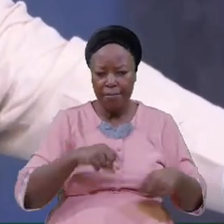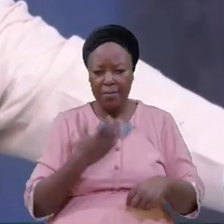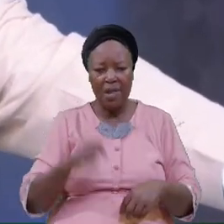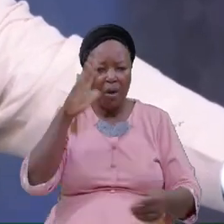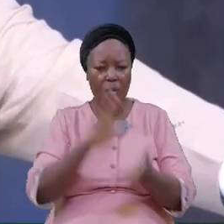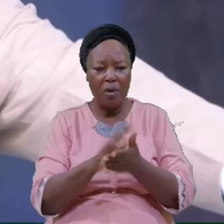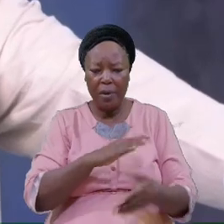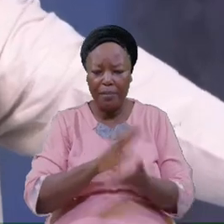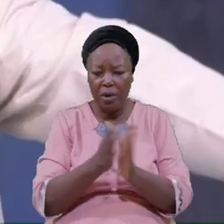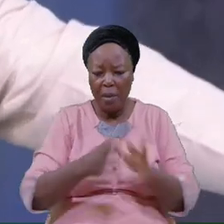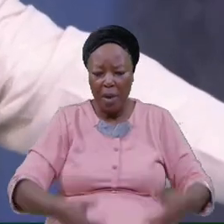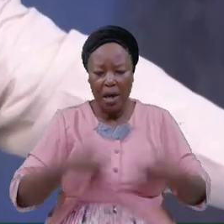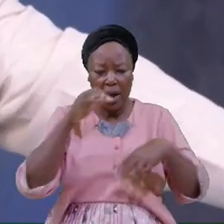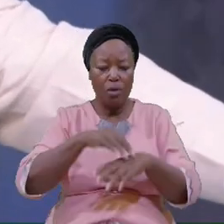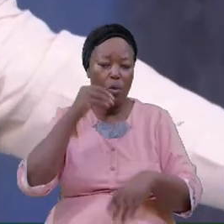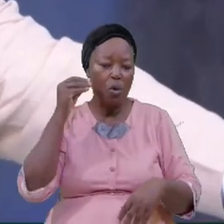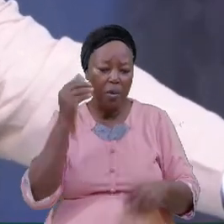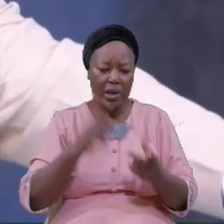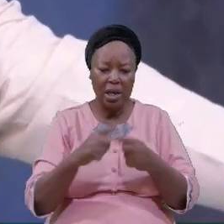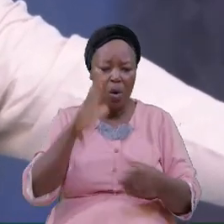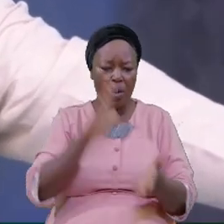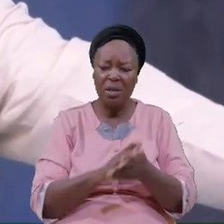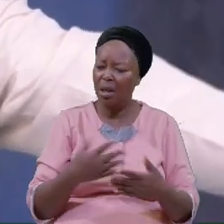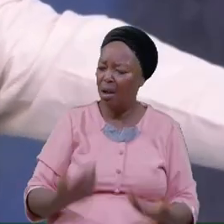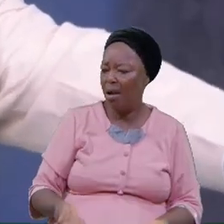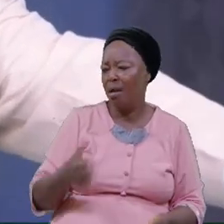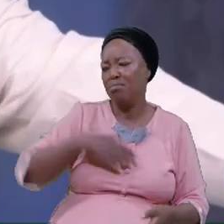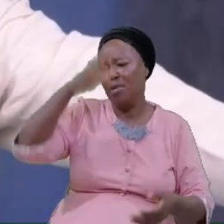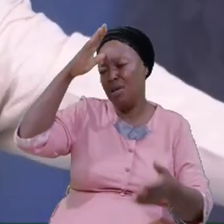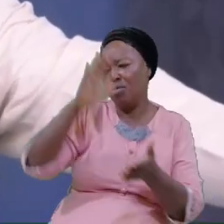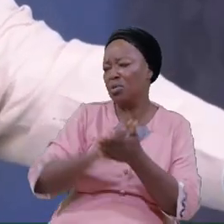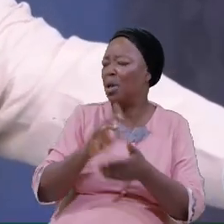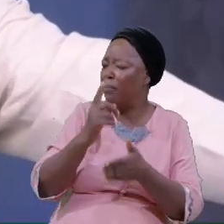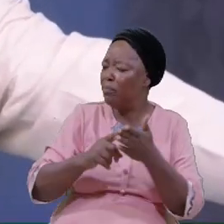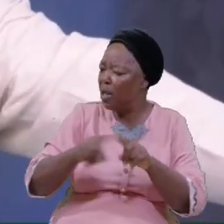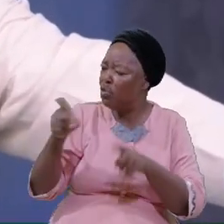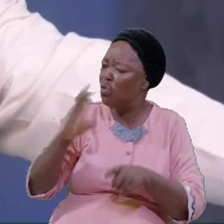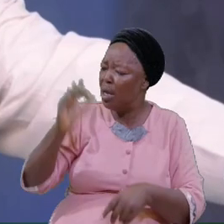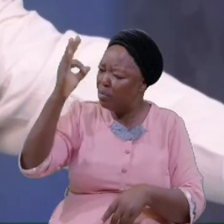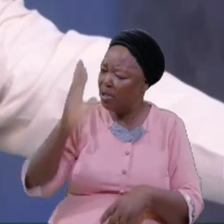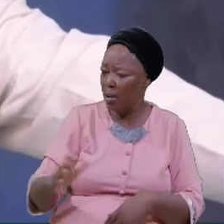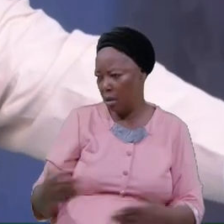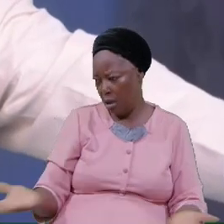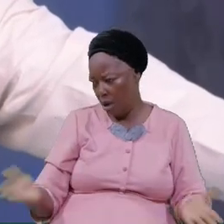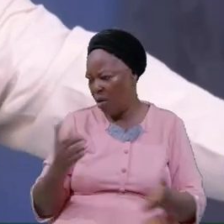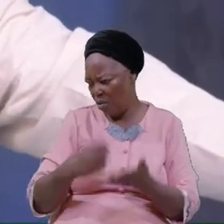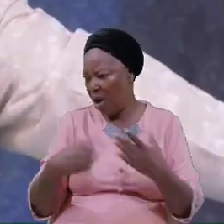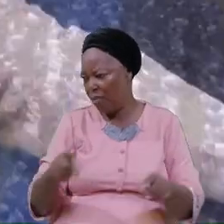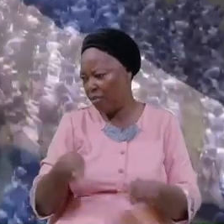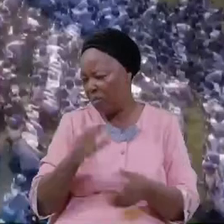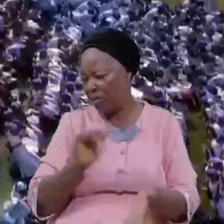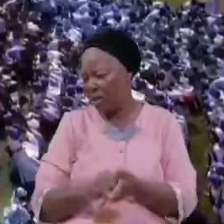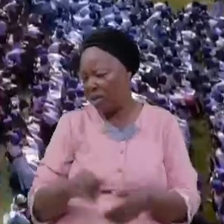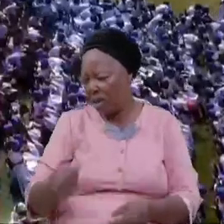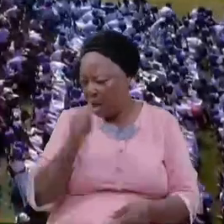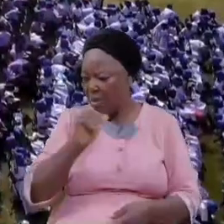home, and the wife said, my husband, but you are a preacher, and so what? Am I not a human being? He's a human